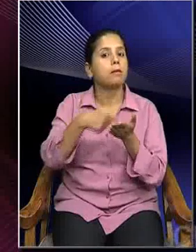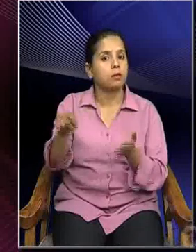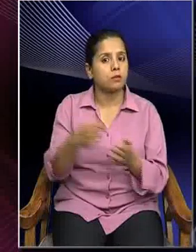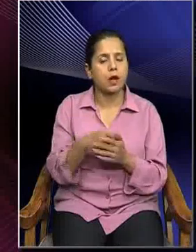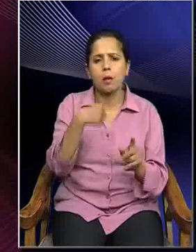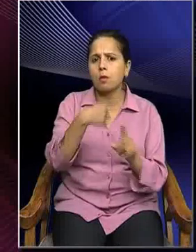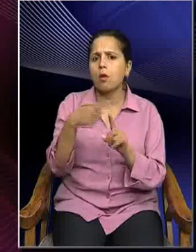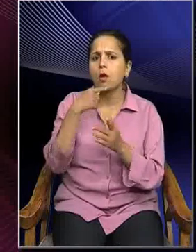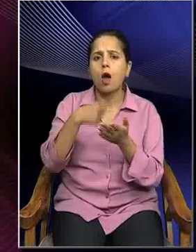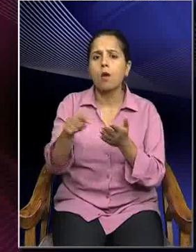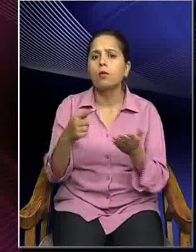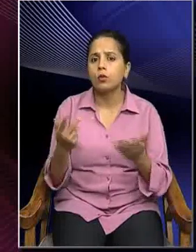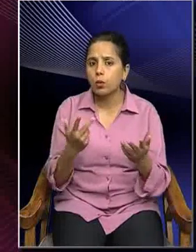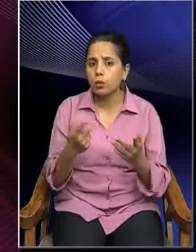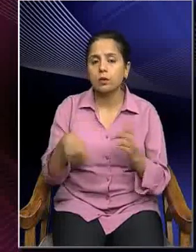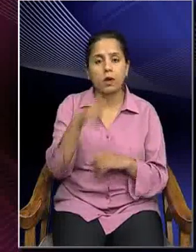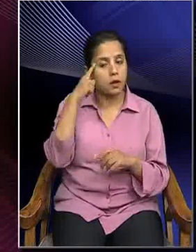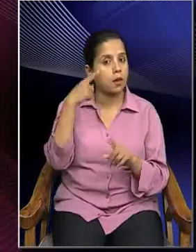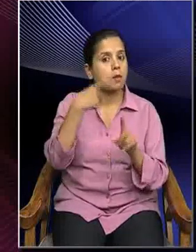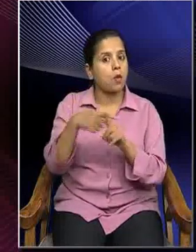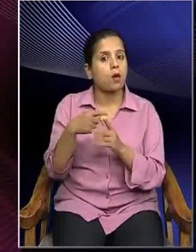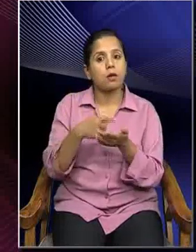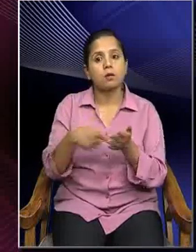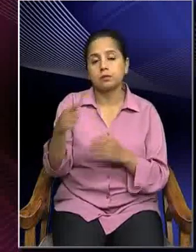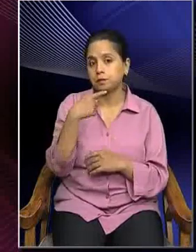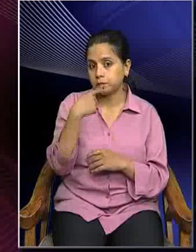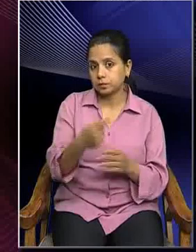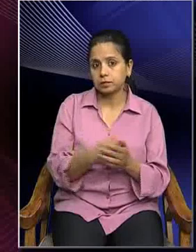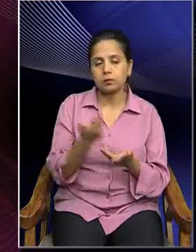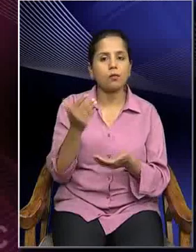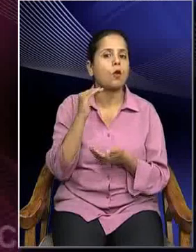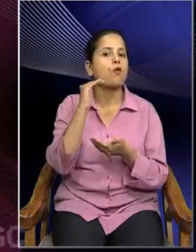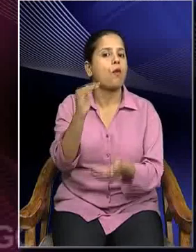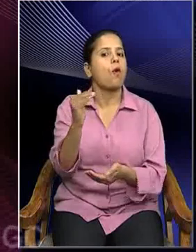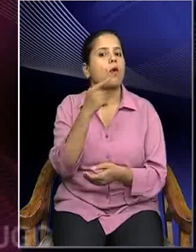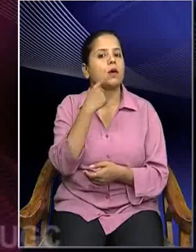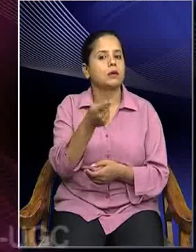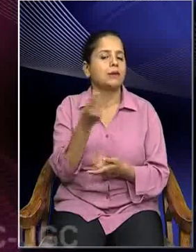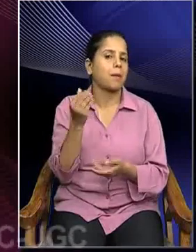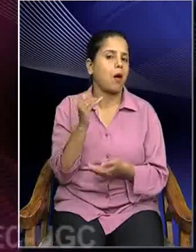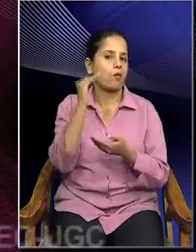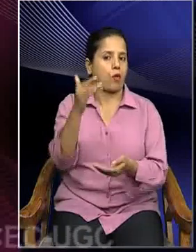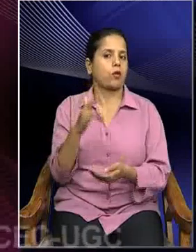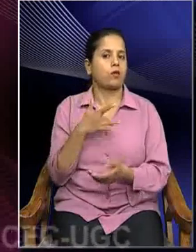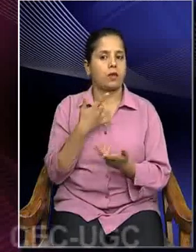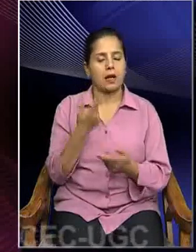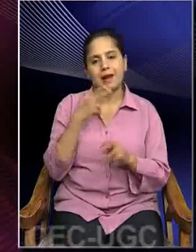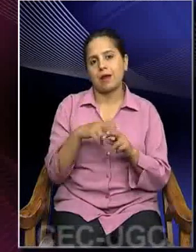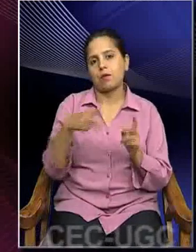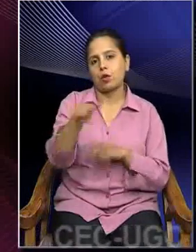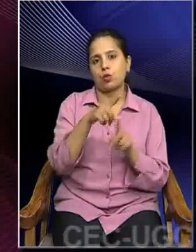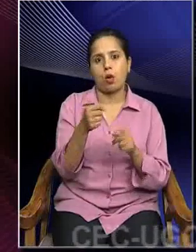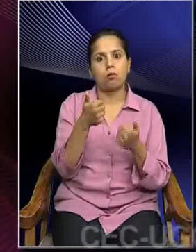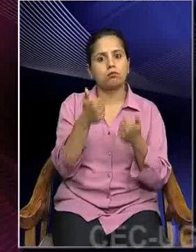are positive sanctions? Positive sanctions are award, in the form of an award. So if you do well in